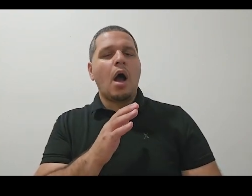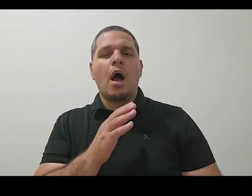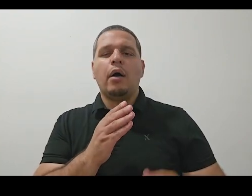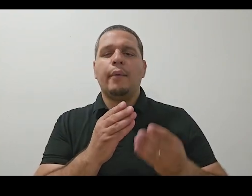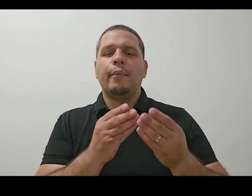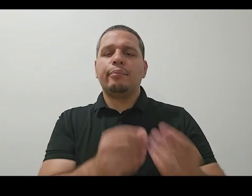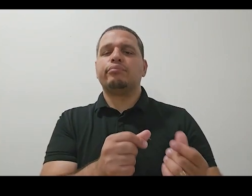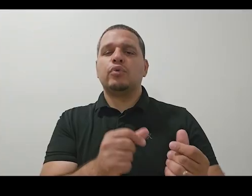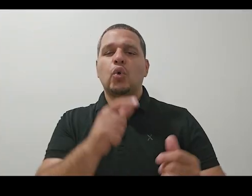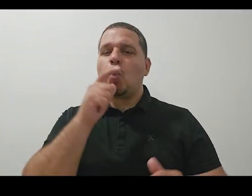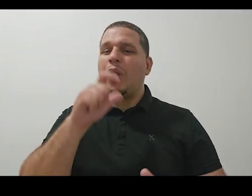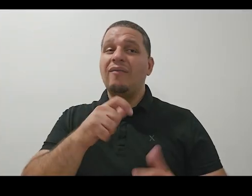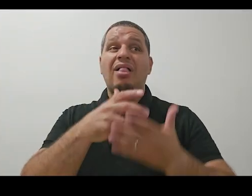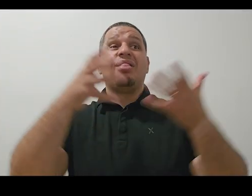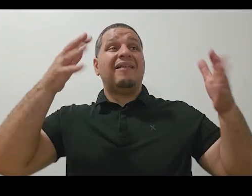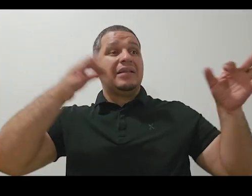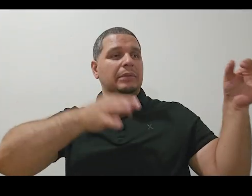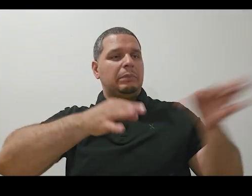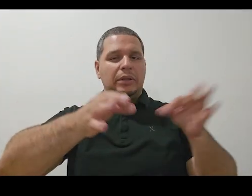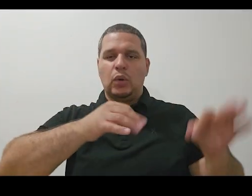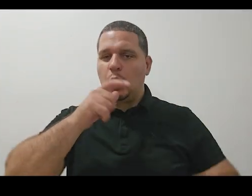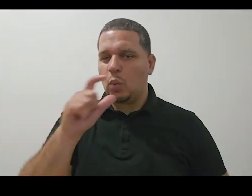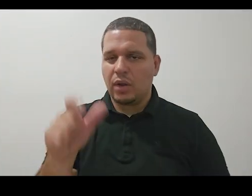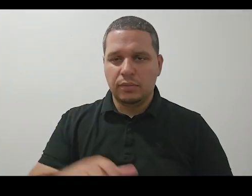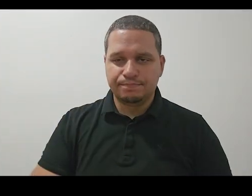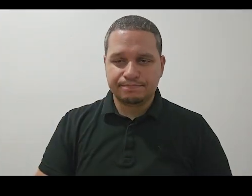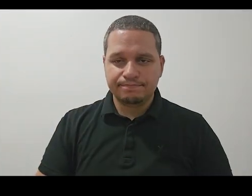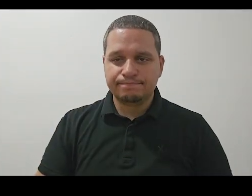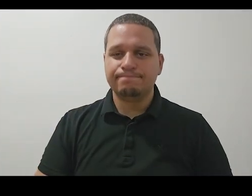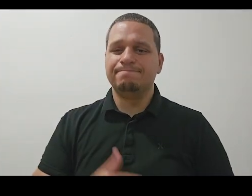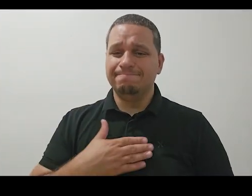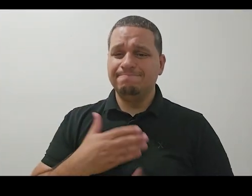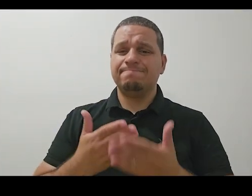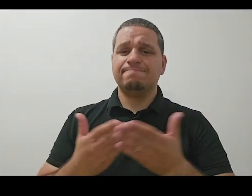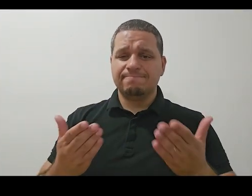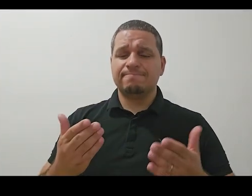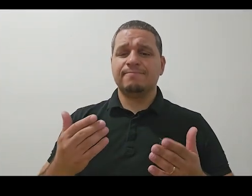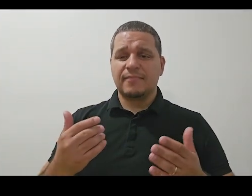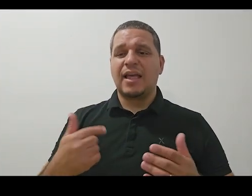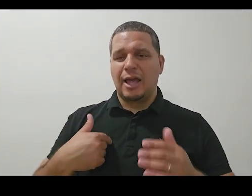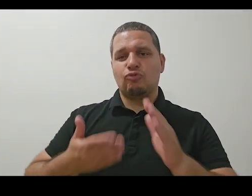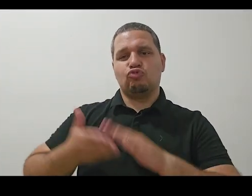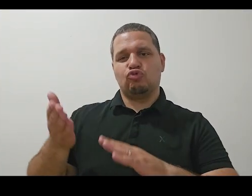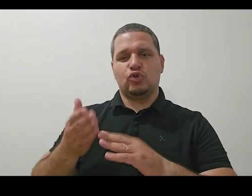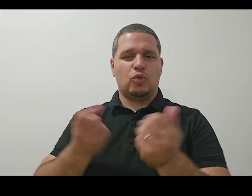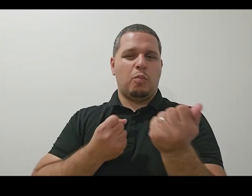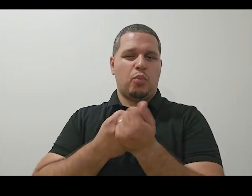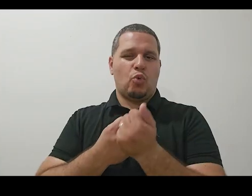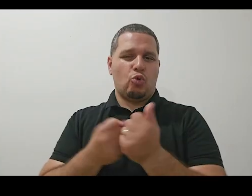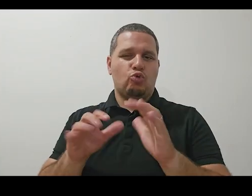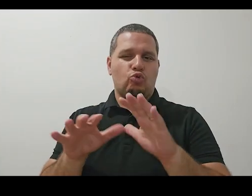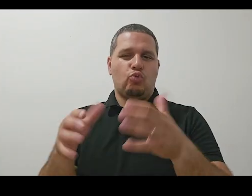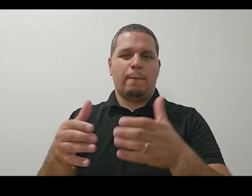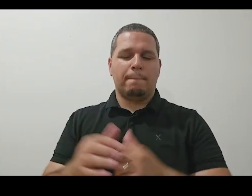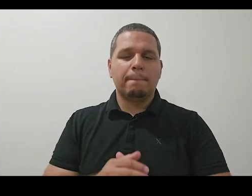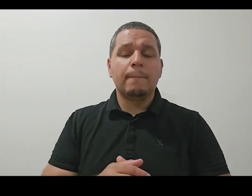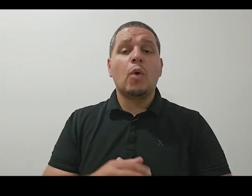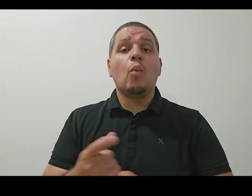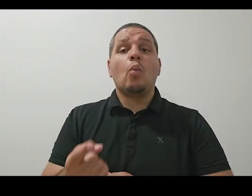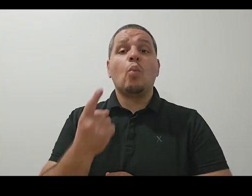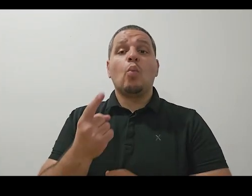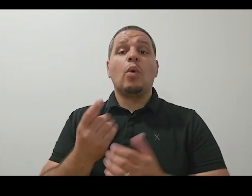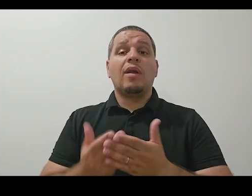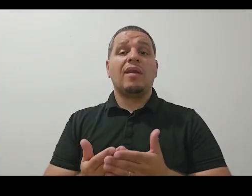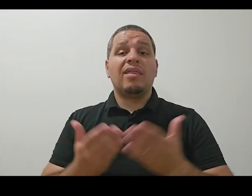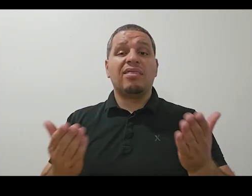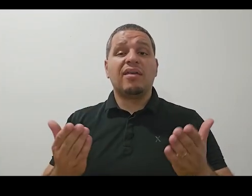I get it. And you don't have to do a lot of explaining. And my thing is, and I run a support group. One